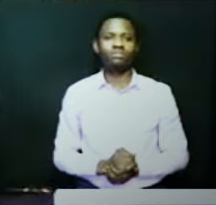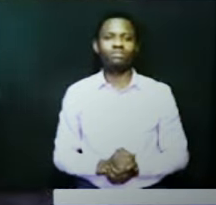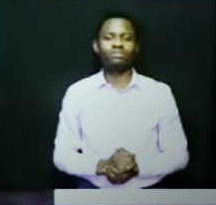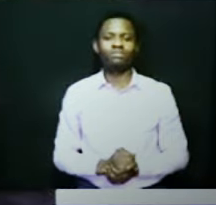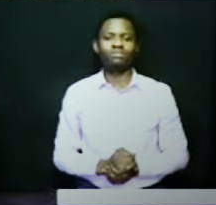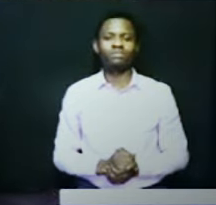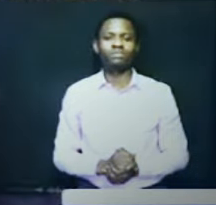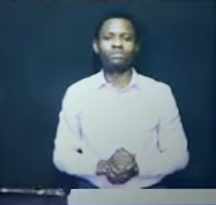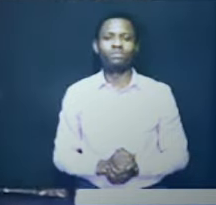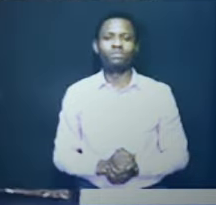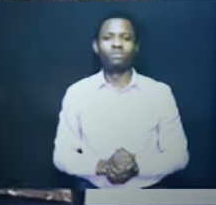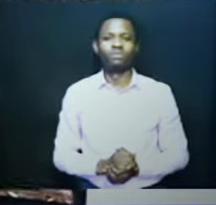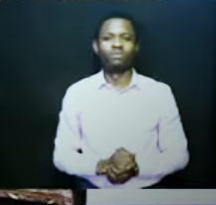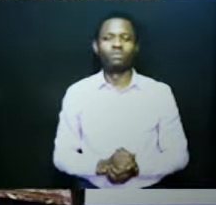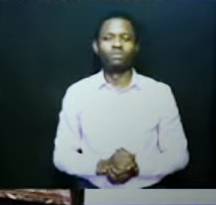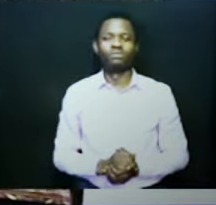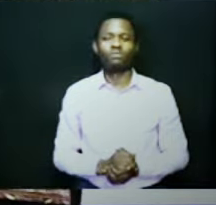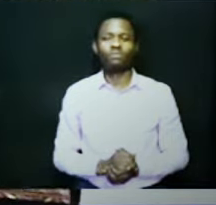Excellence is never